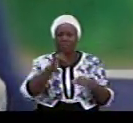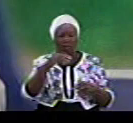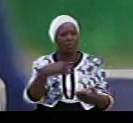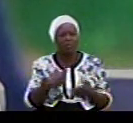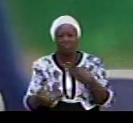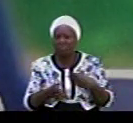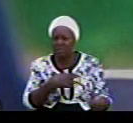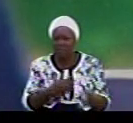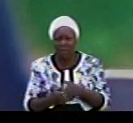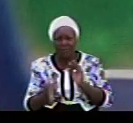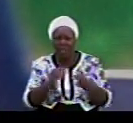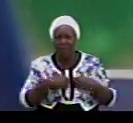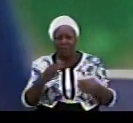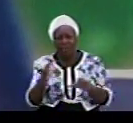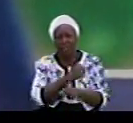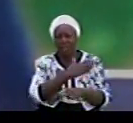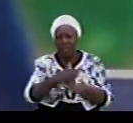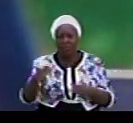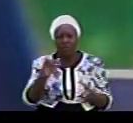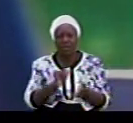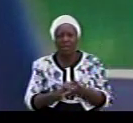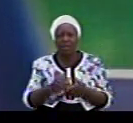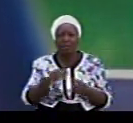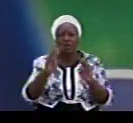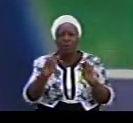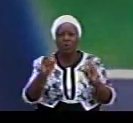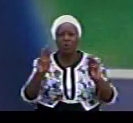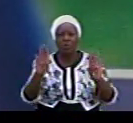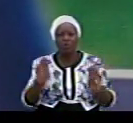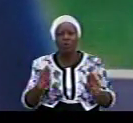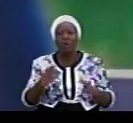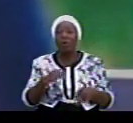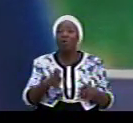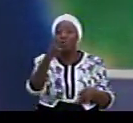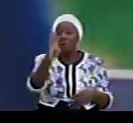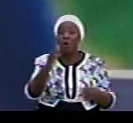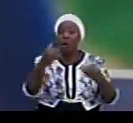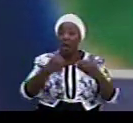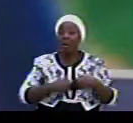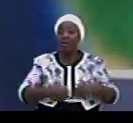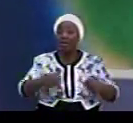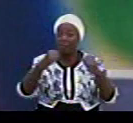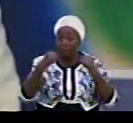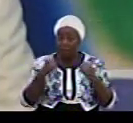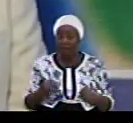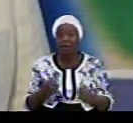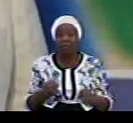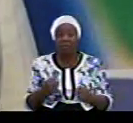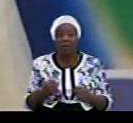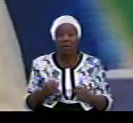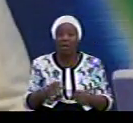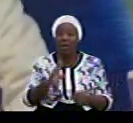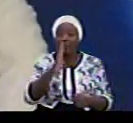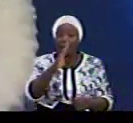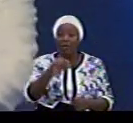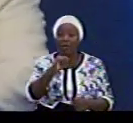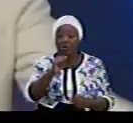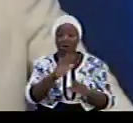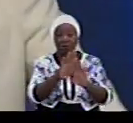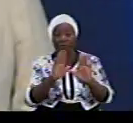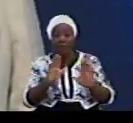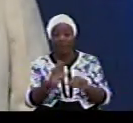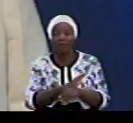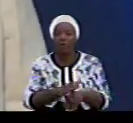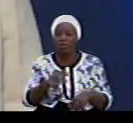the reproductive system, God has power. Be not fearful,